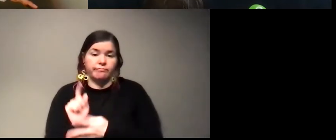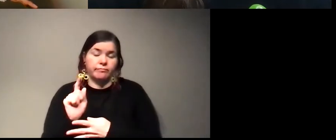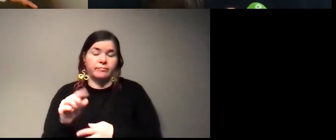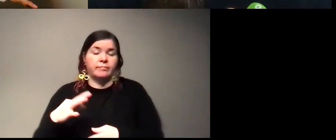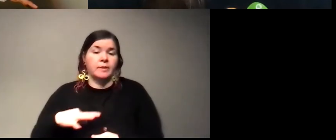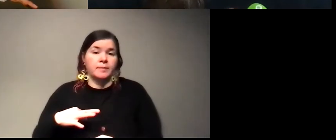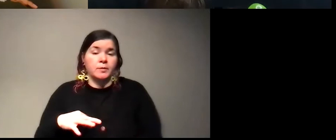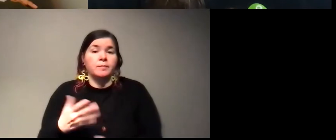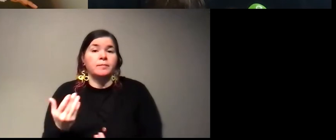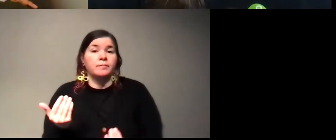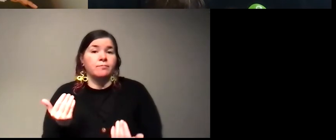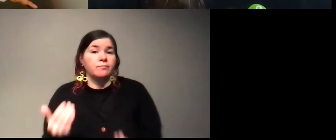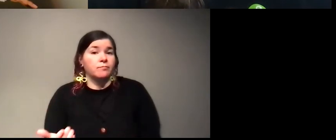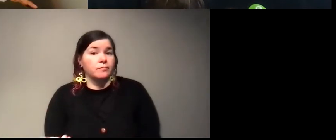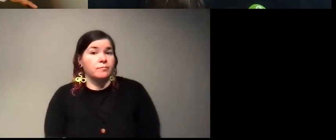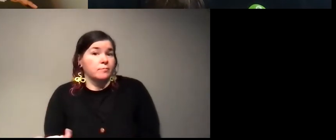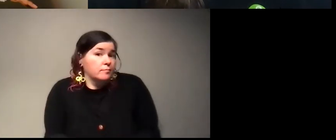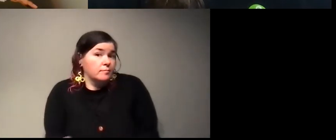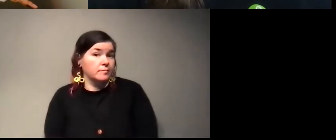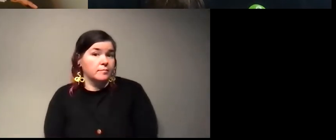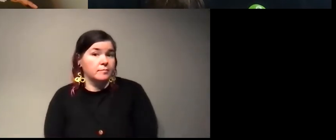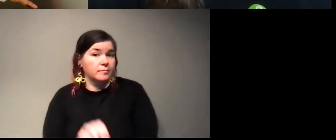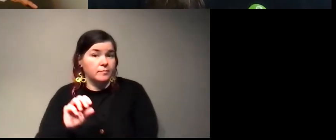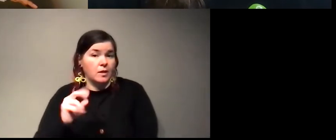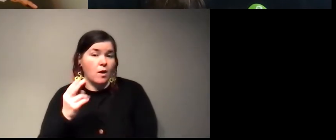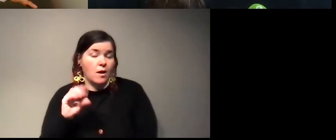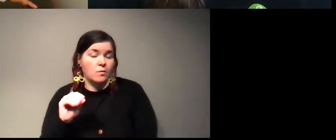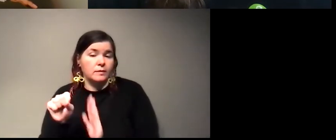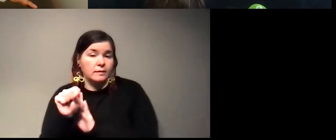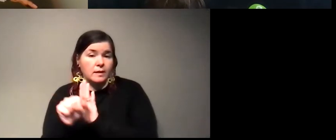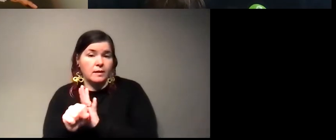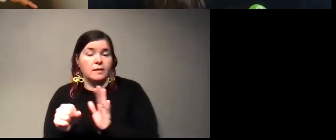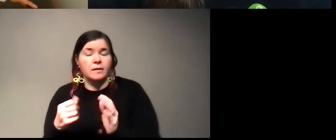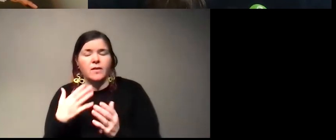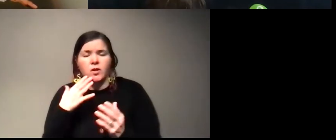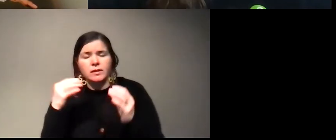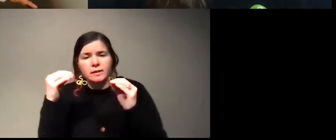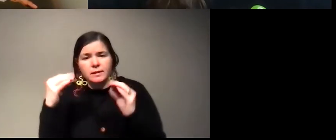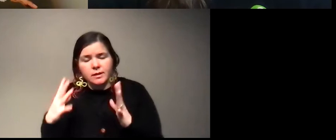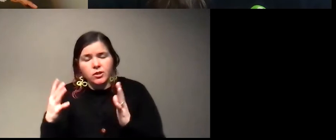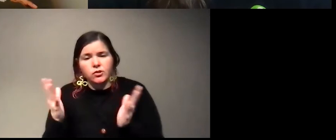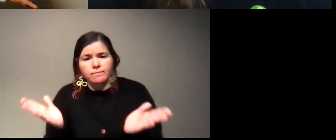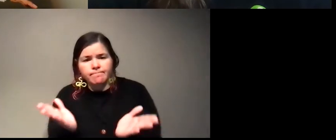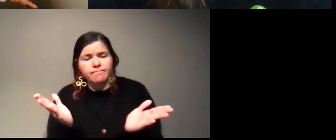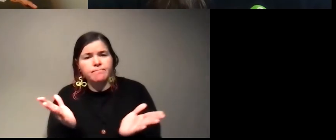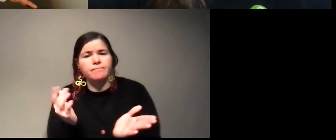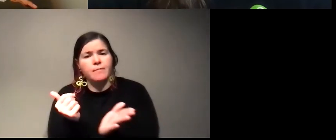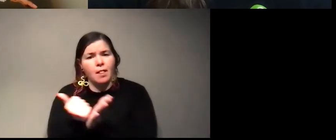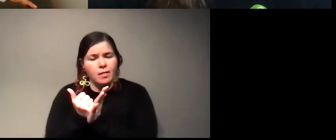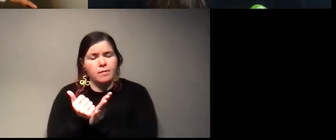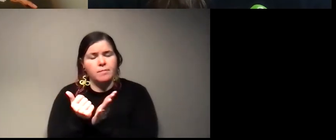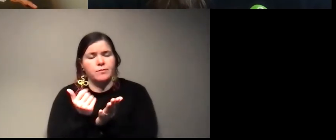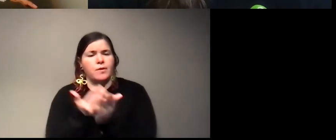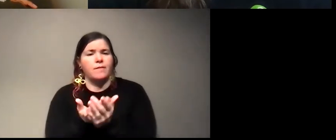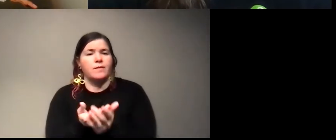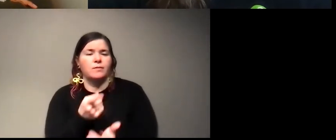Pittsburgh and got to Ohio State. So I just had really good teachers that kind of helped me get there. So you